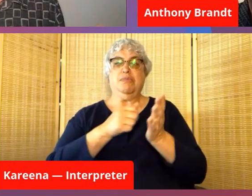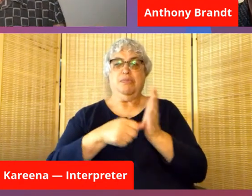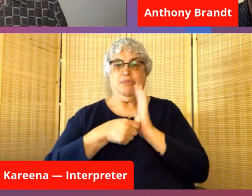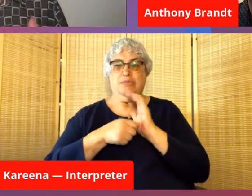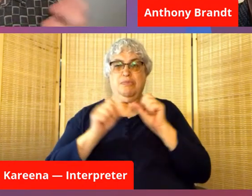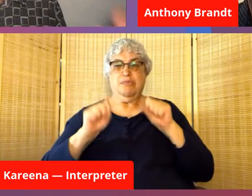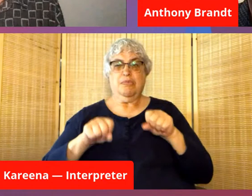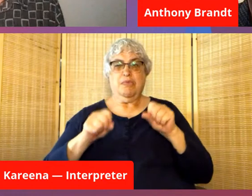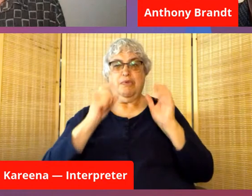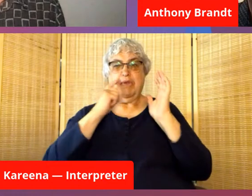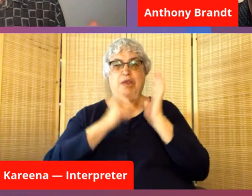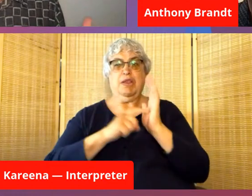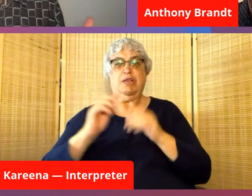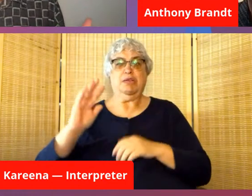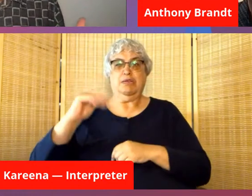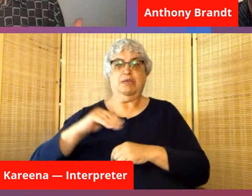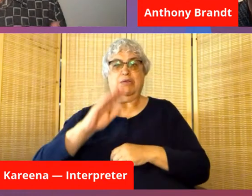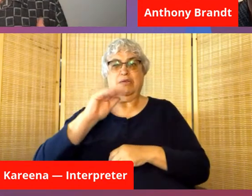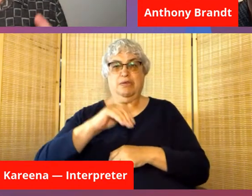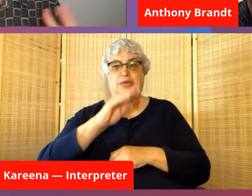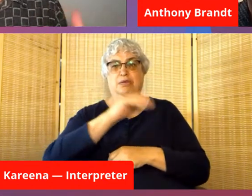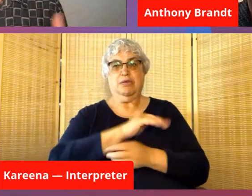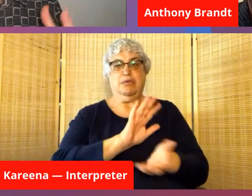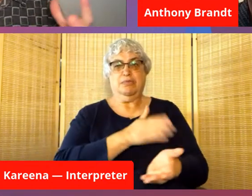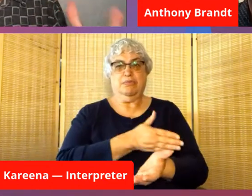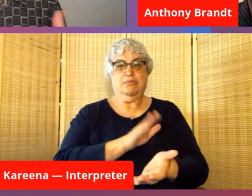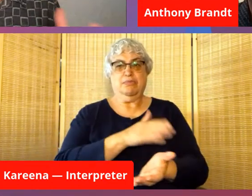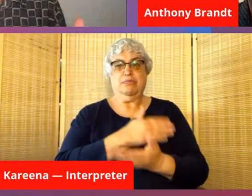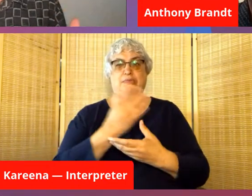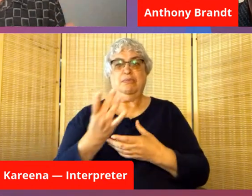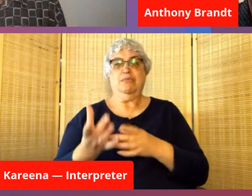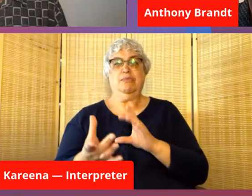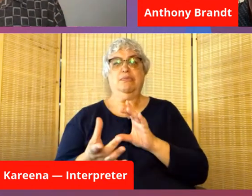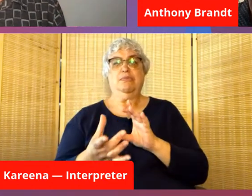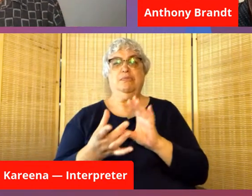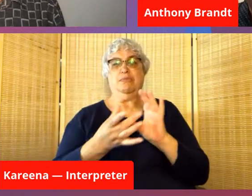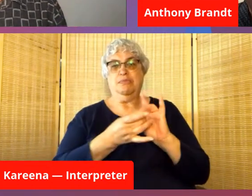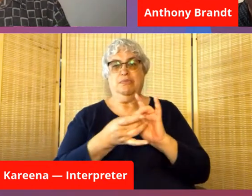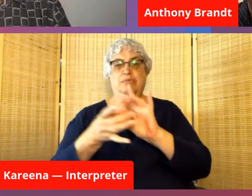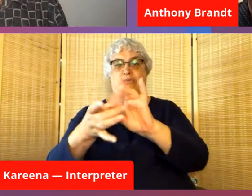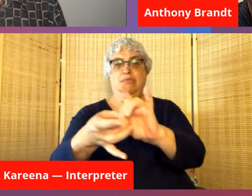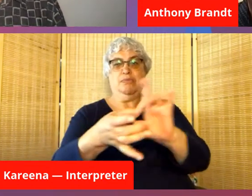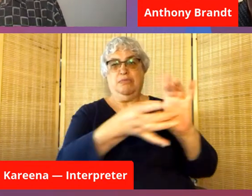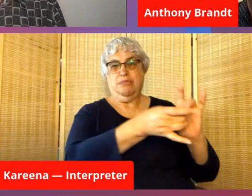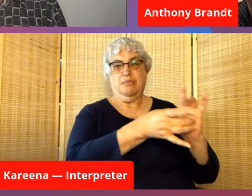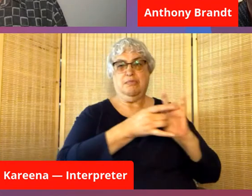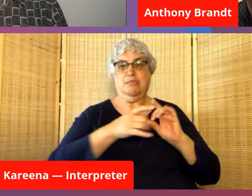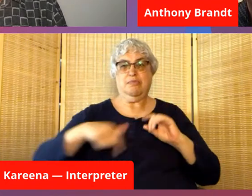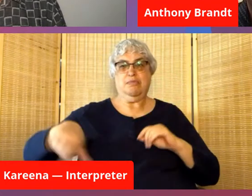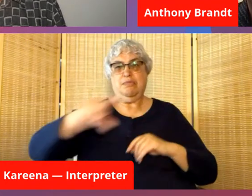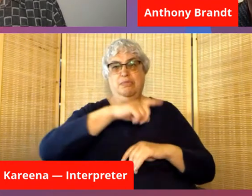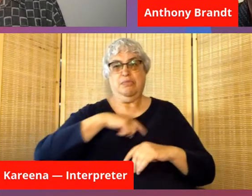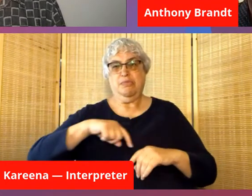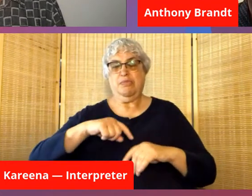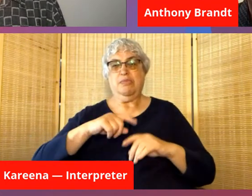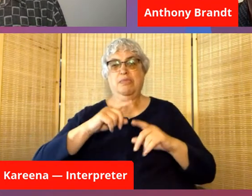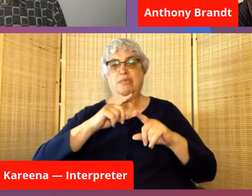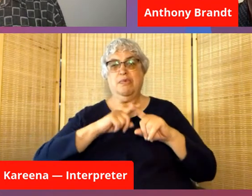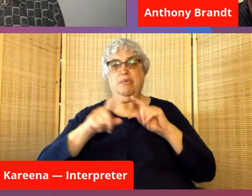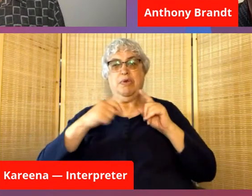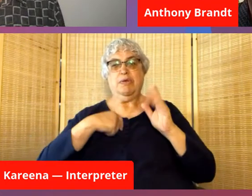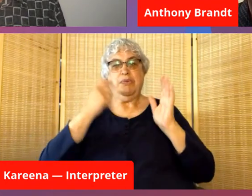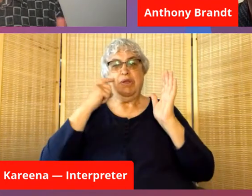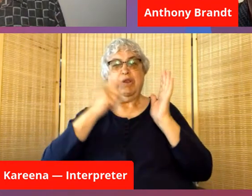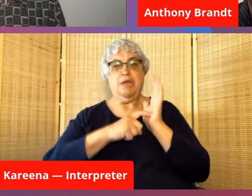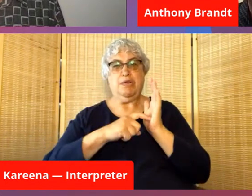to recognize melodies seems to also be inherently connective in terms of the pattern recognition you were speaking of.